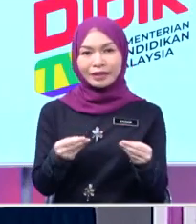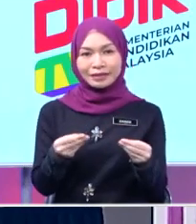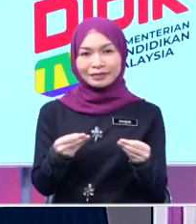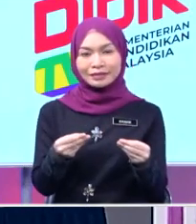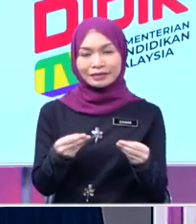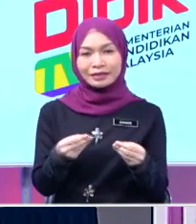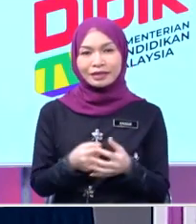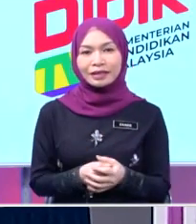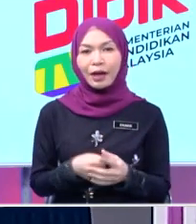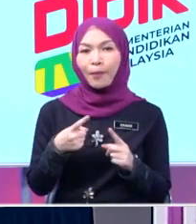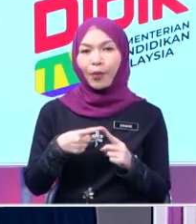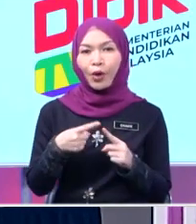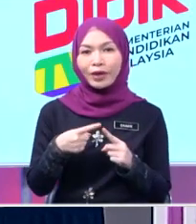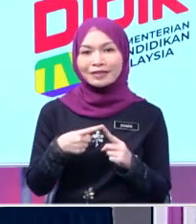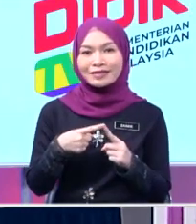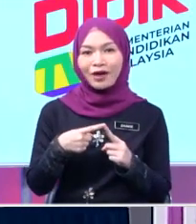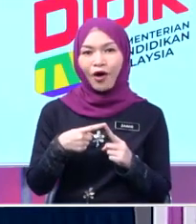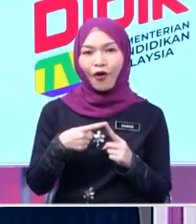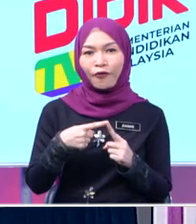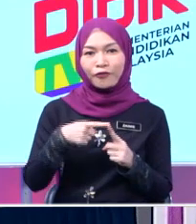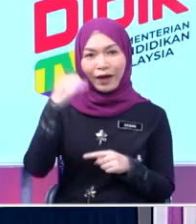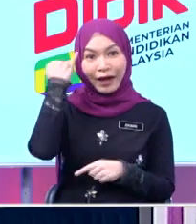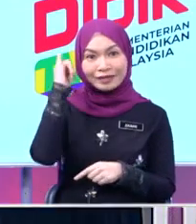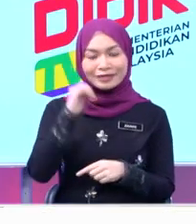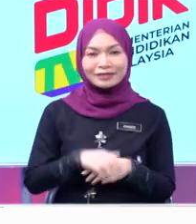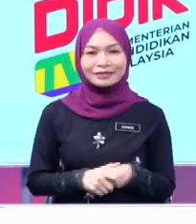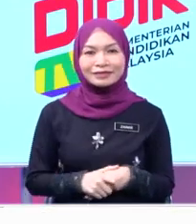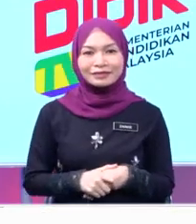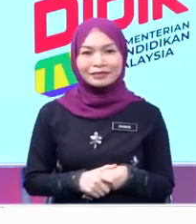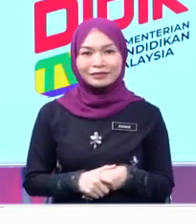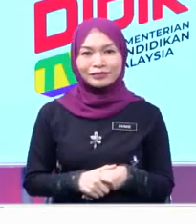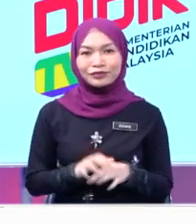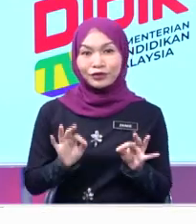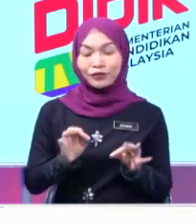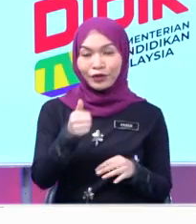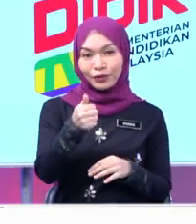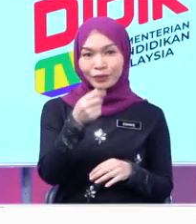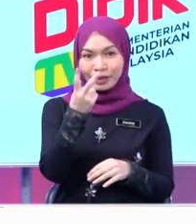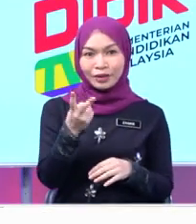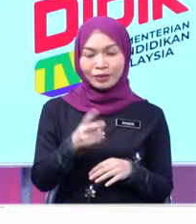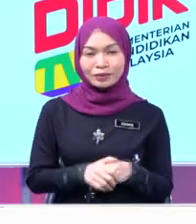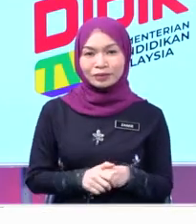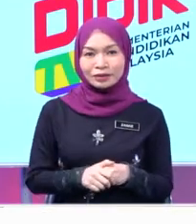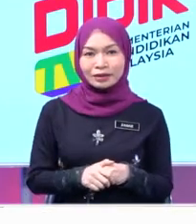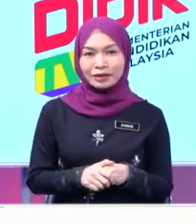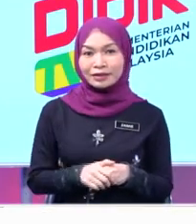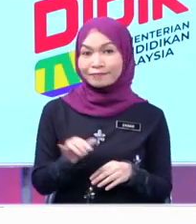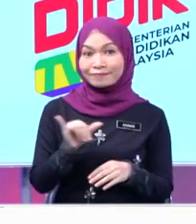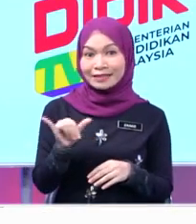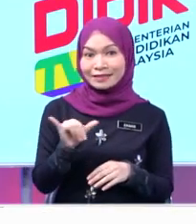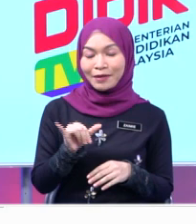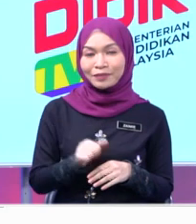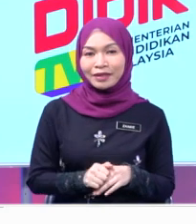Okay, so the next part in your textbook, if you guys have a look at it, is the same thing as we have talked about in the second